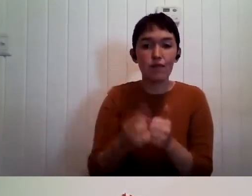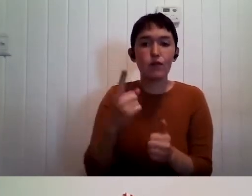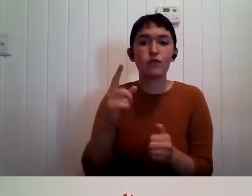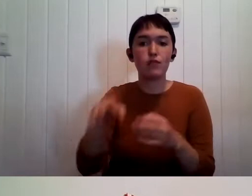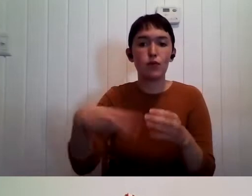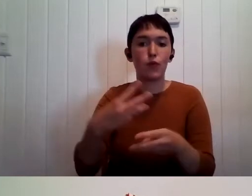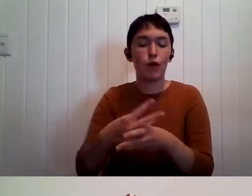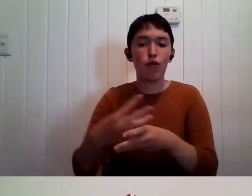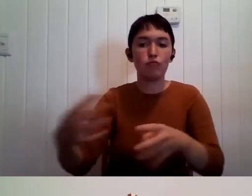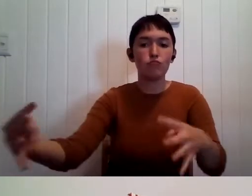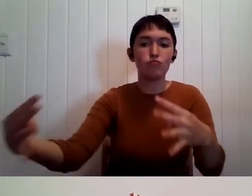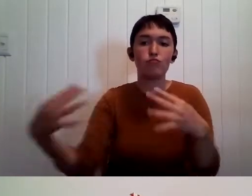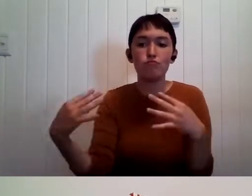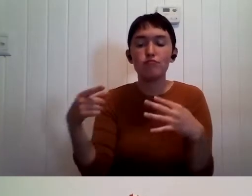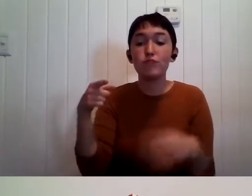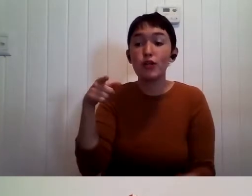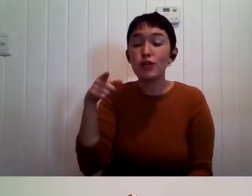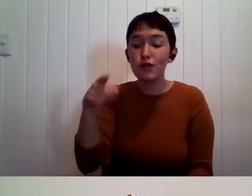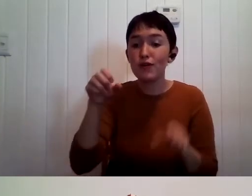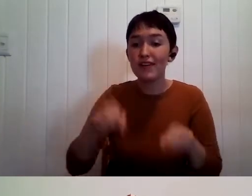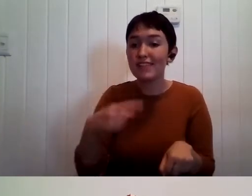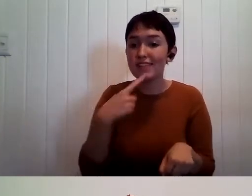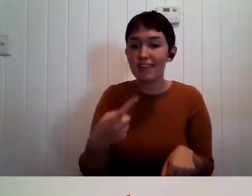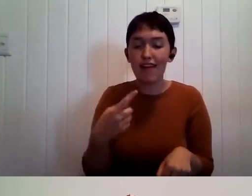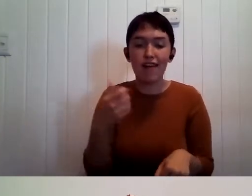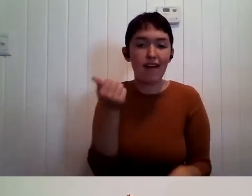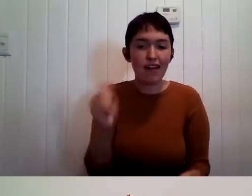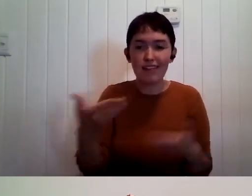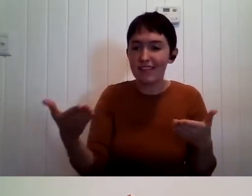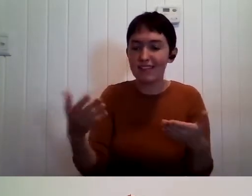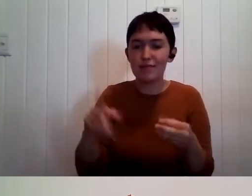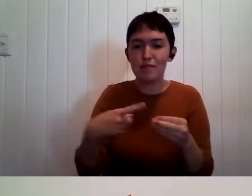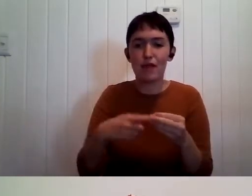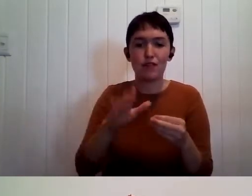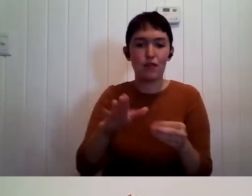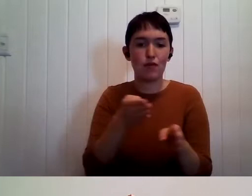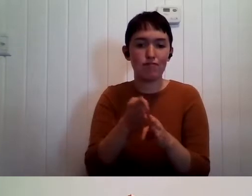can tell them one thing about your area of expertise, what would it be?